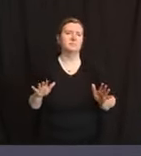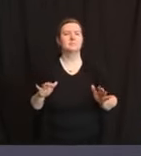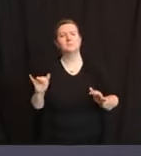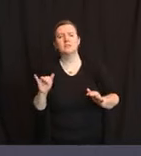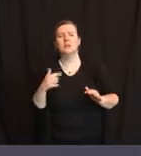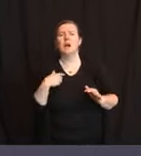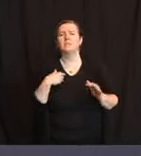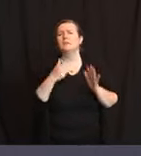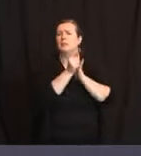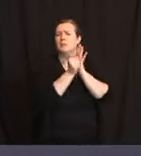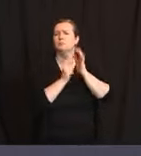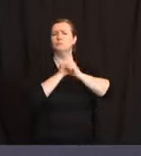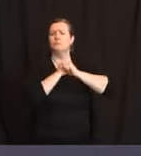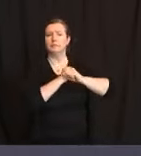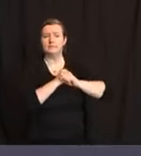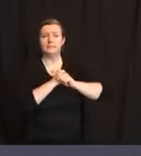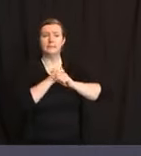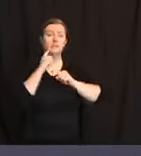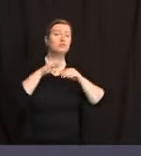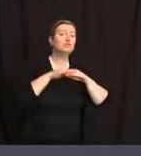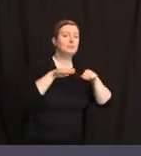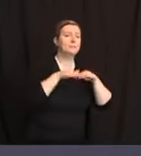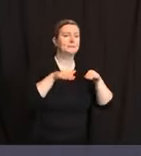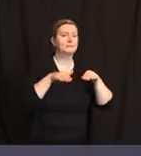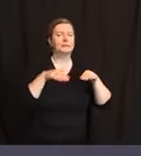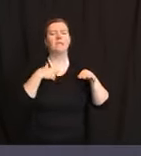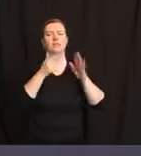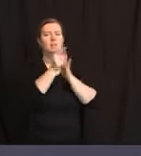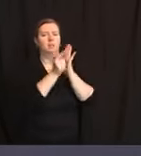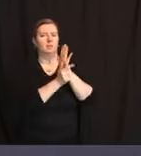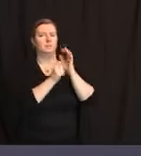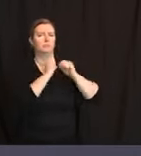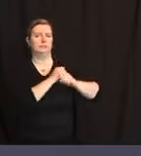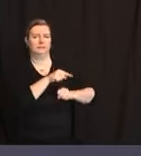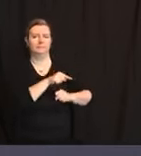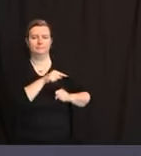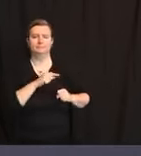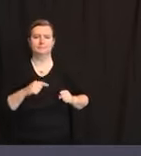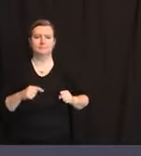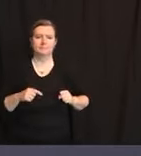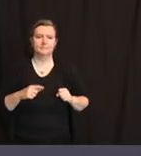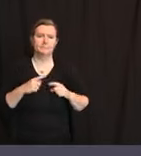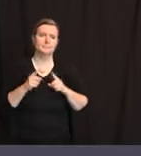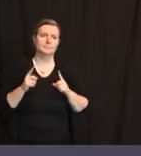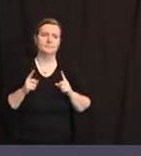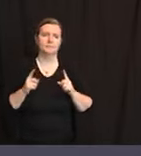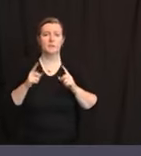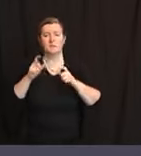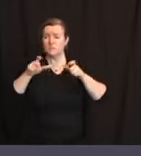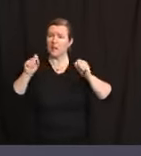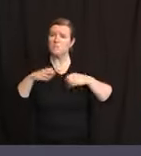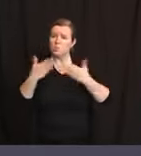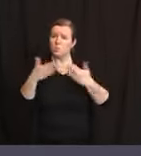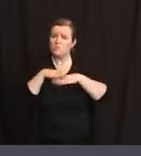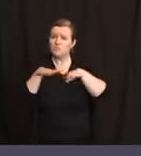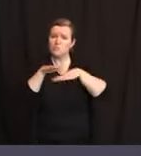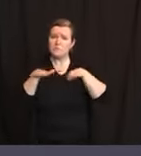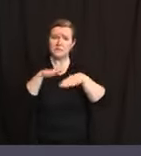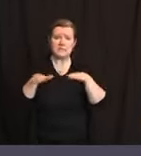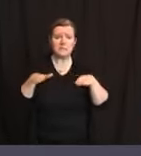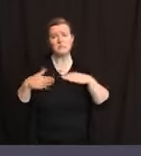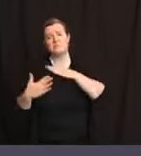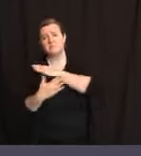but under your order, Governor, swimming is allowed both at beaches as well as in parks. But again, a local municipality, a